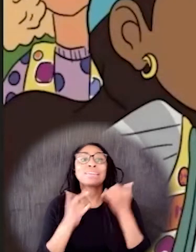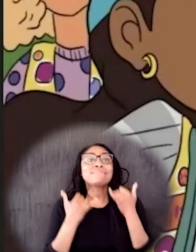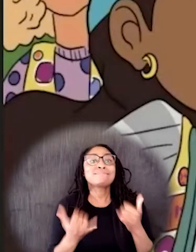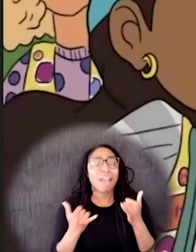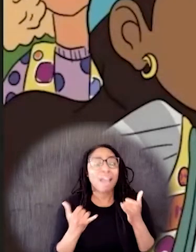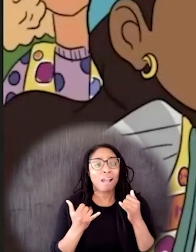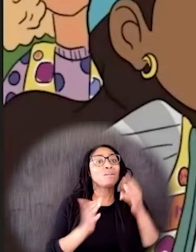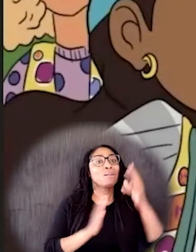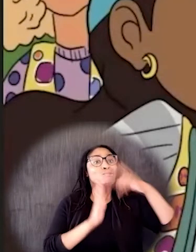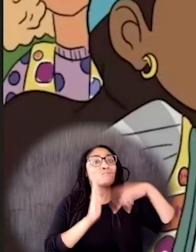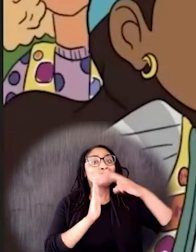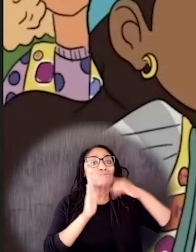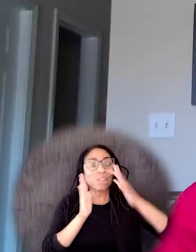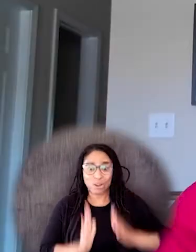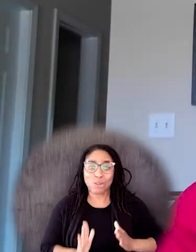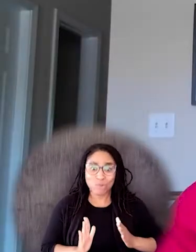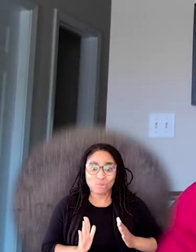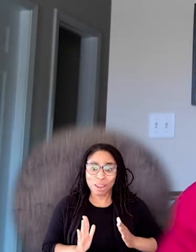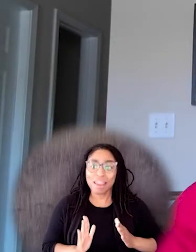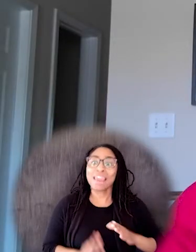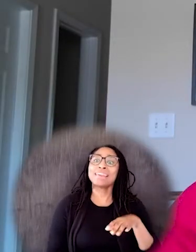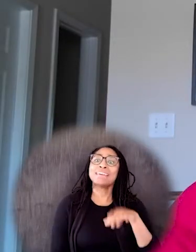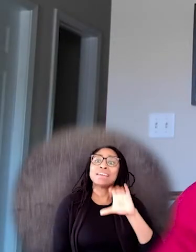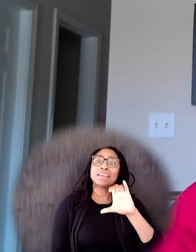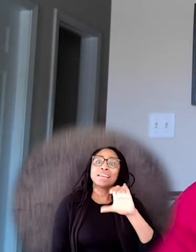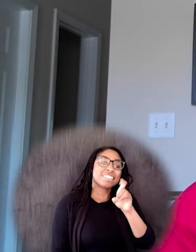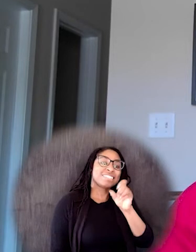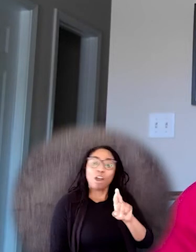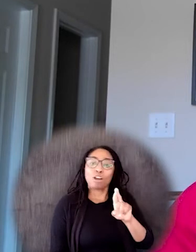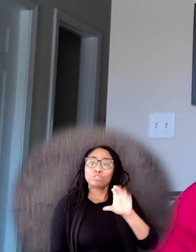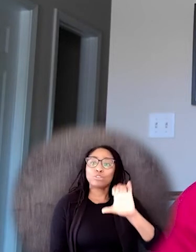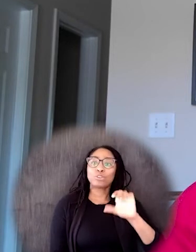Dr. Shantrese Holloman.